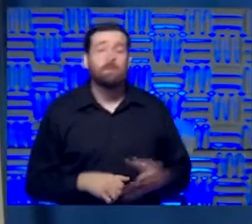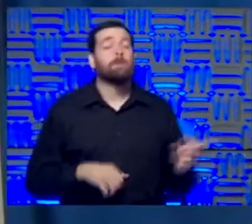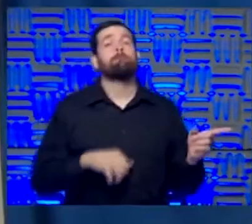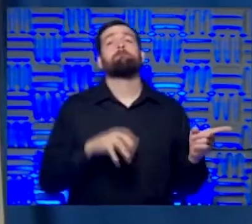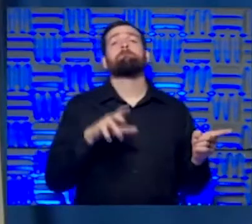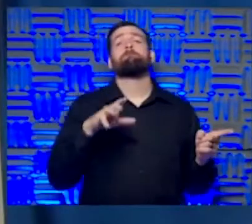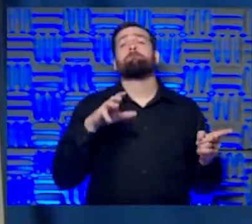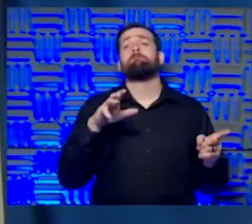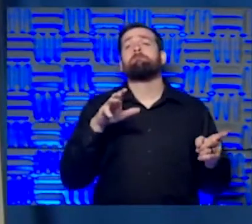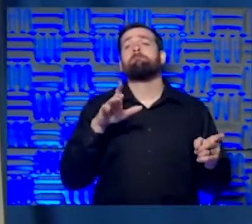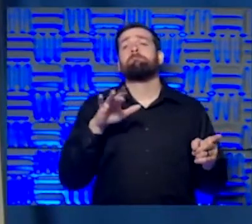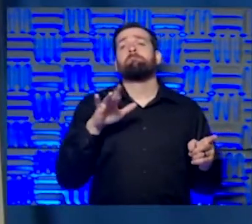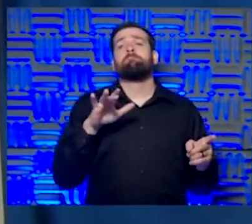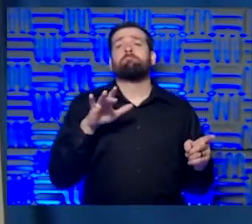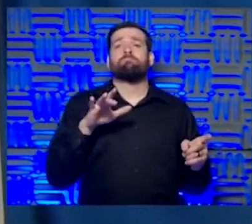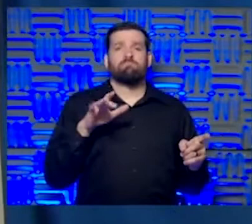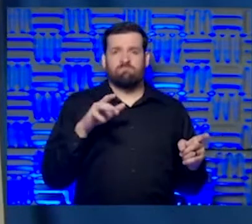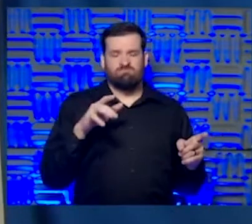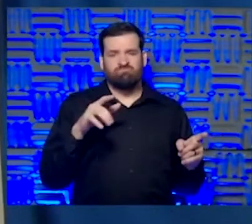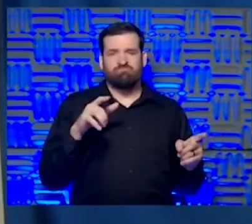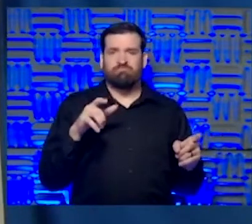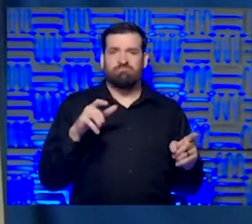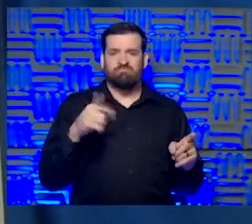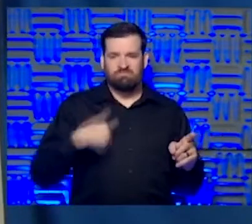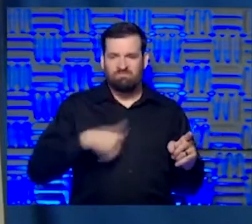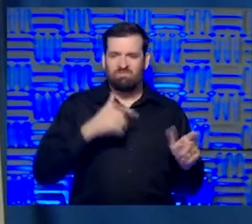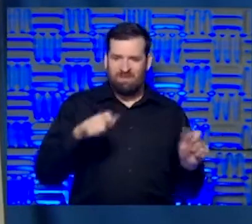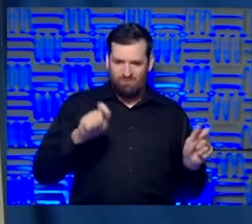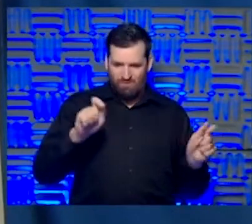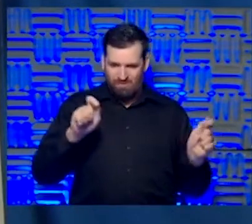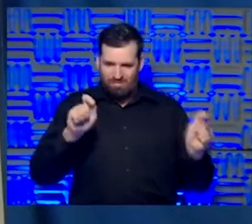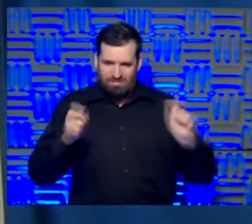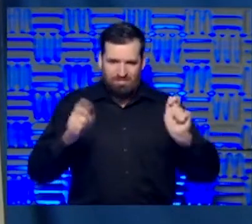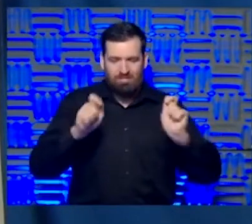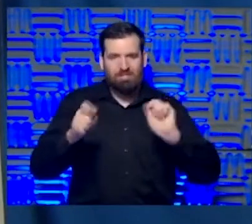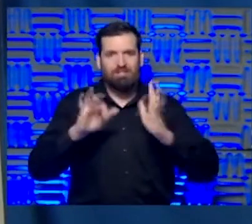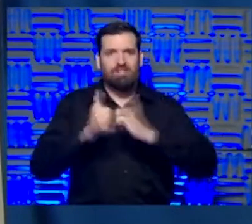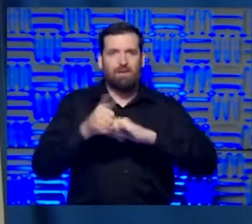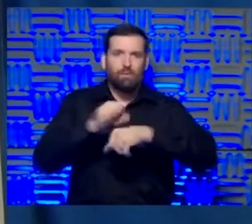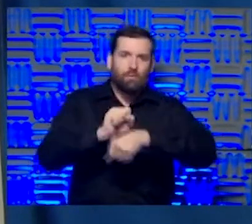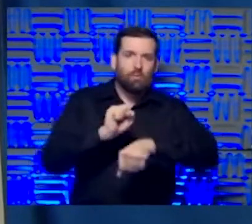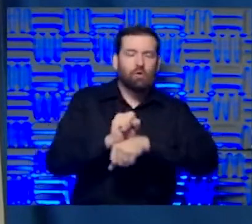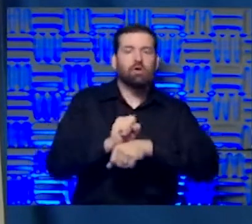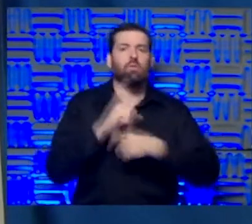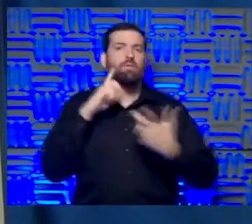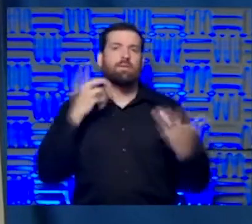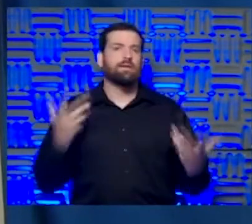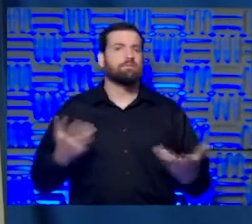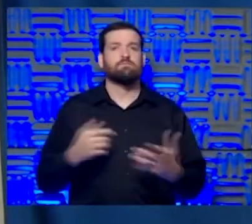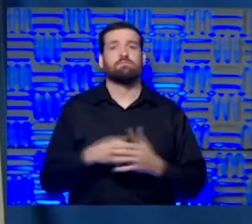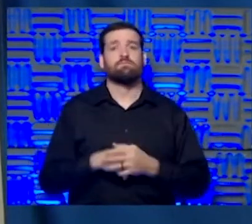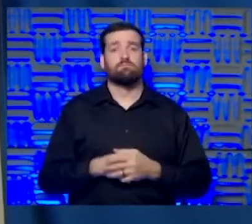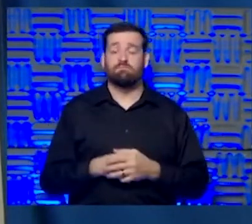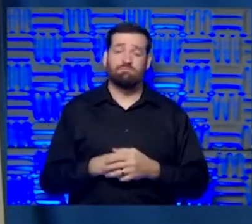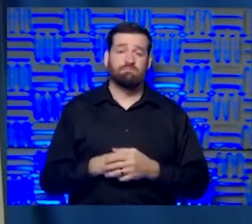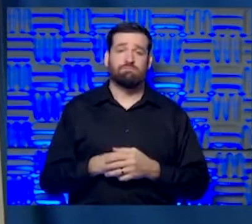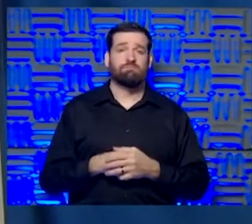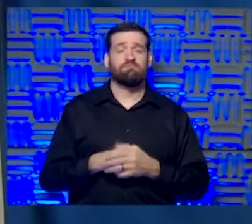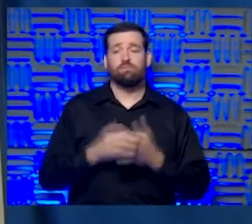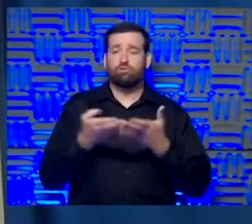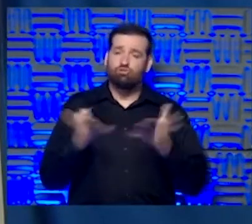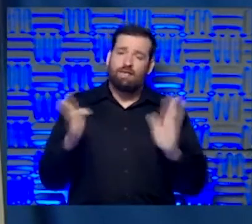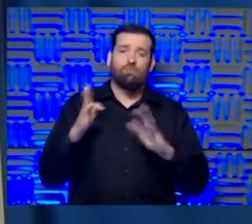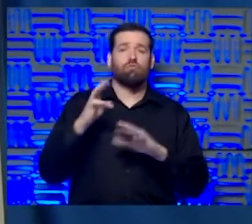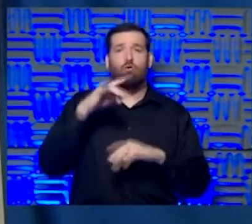think it's we're all going to have to be adjusting how we work and how we think about it. I mean, we have to do it in the General Peds clinic